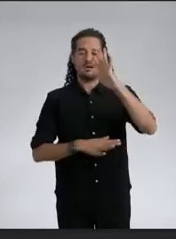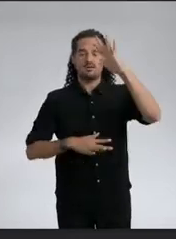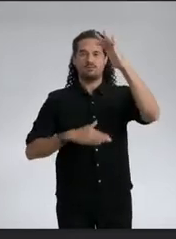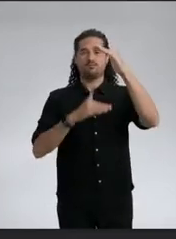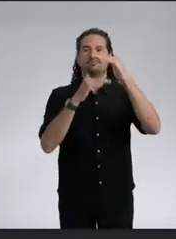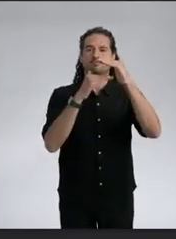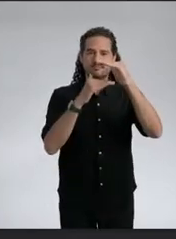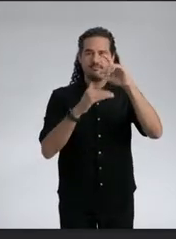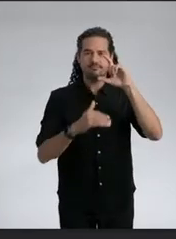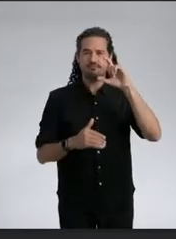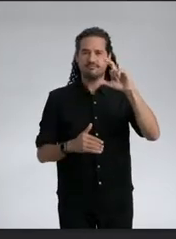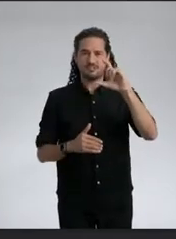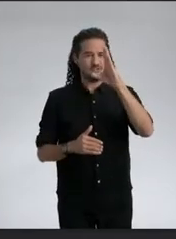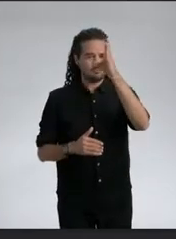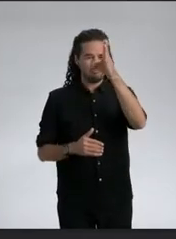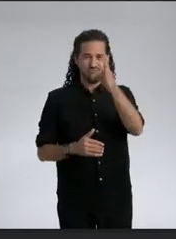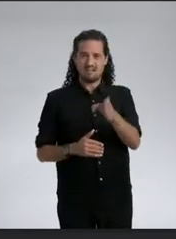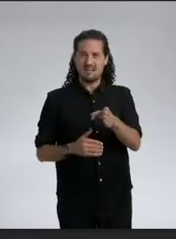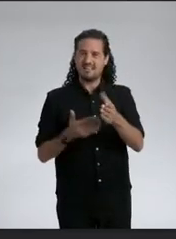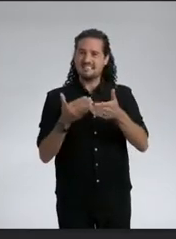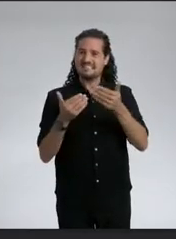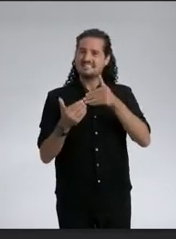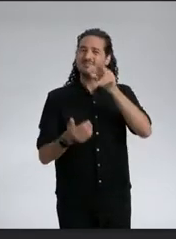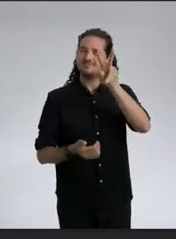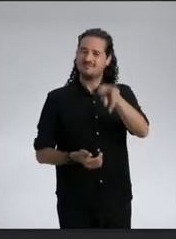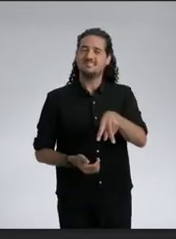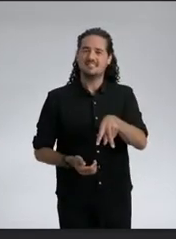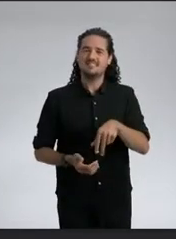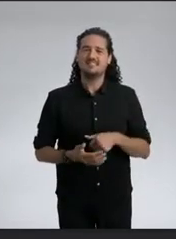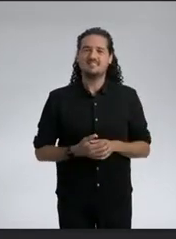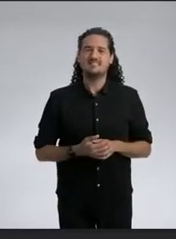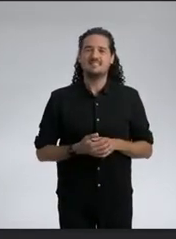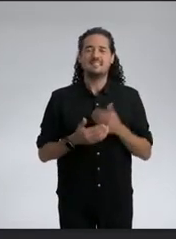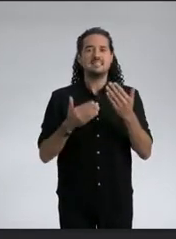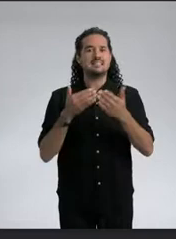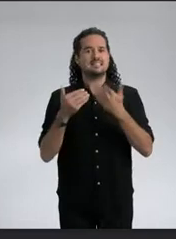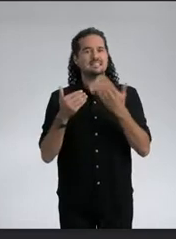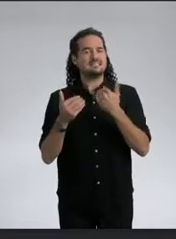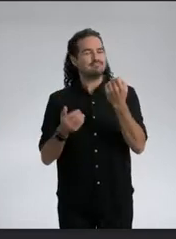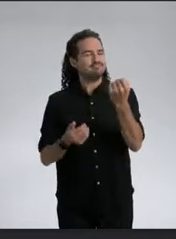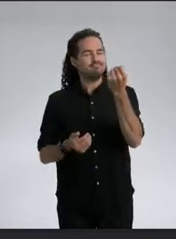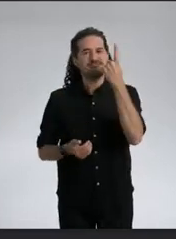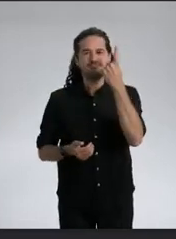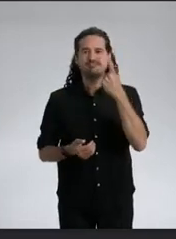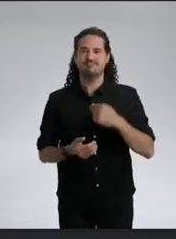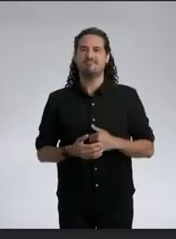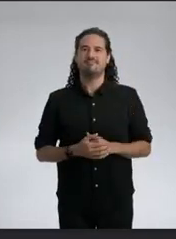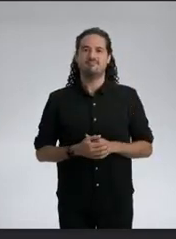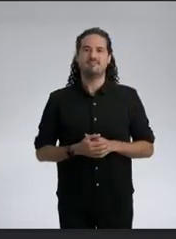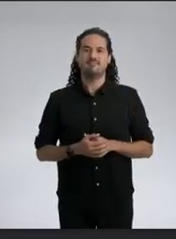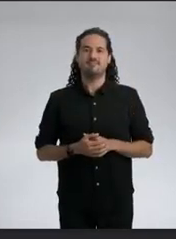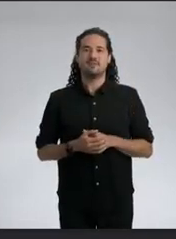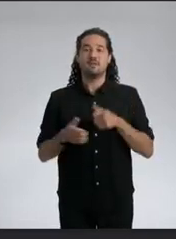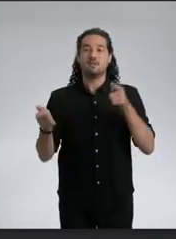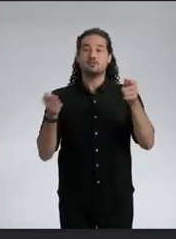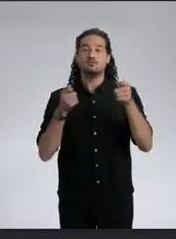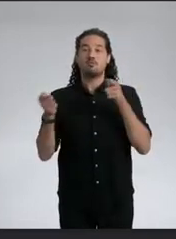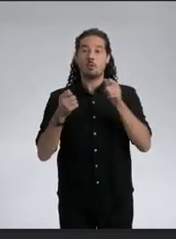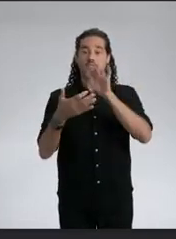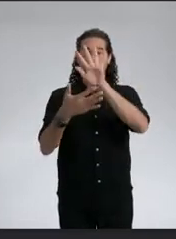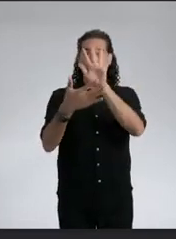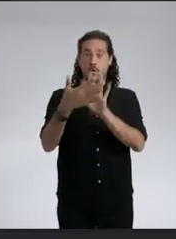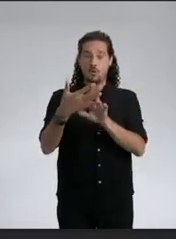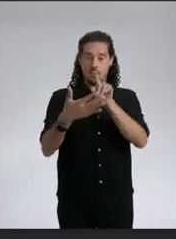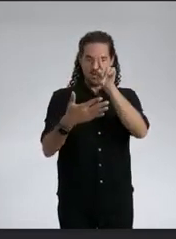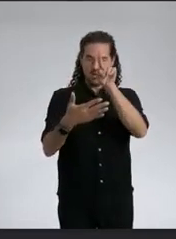straight line. This code is so much easier to understand. The control flow goes from top to bottom, like